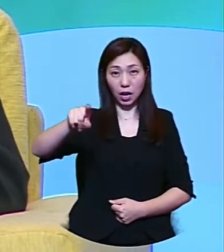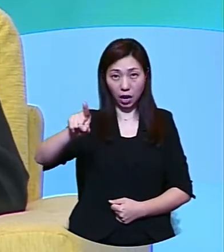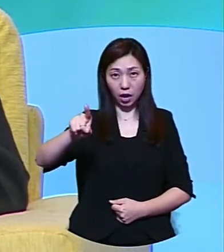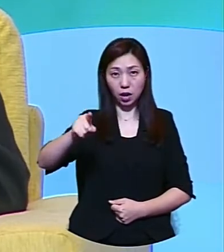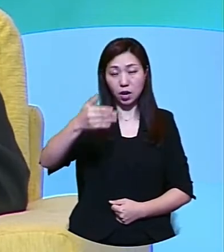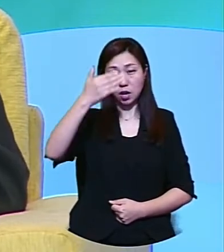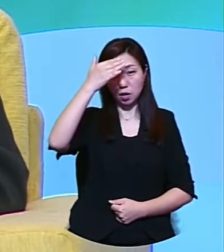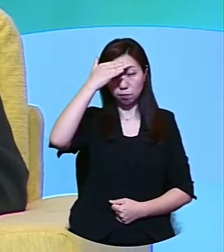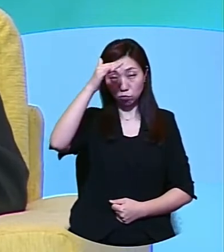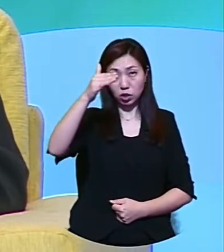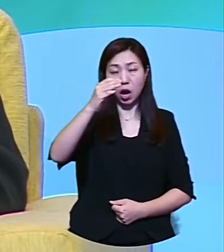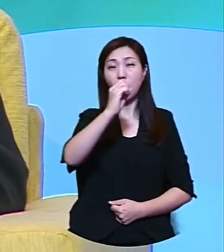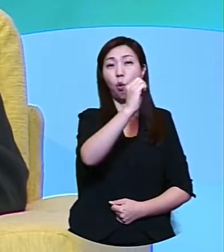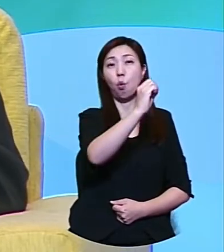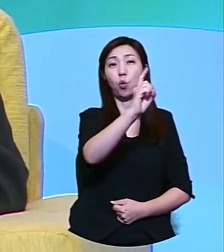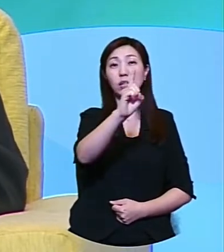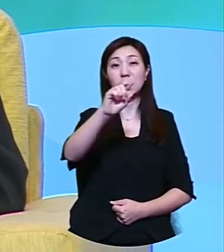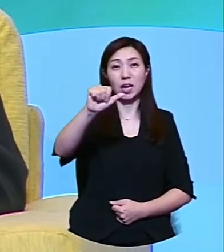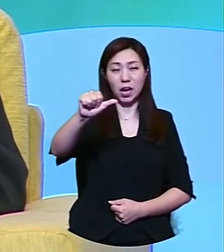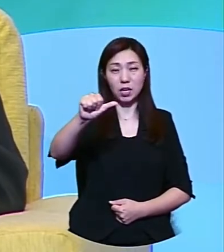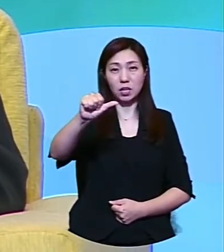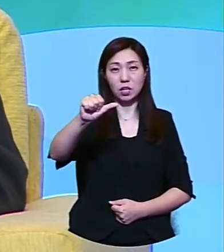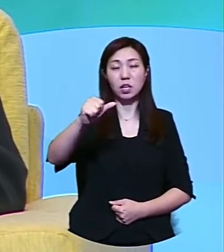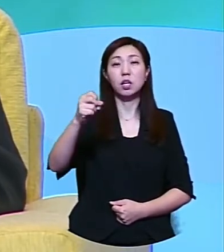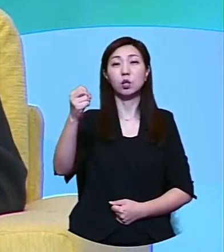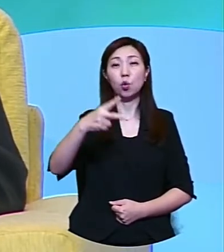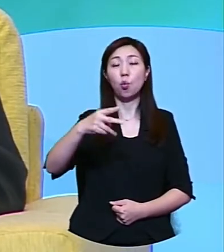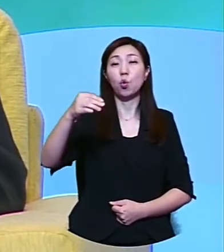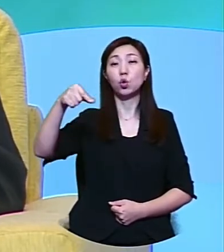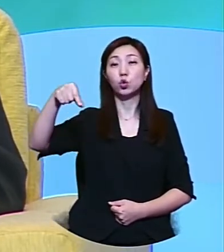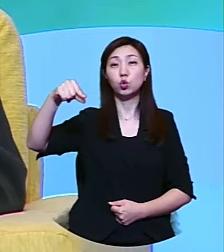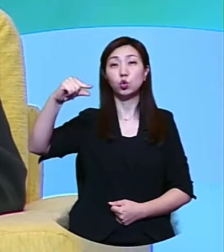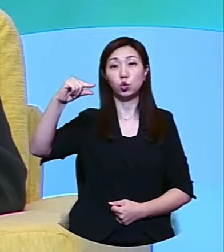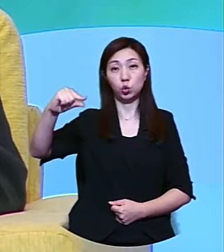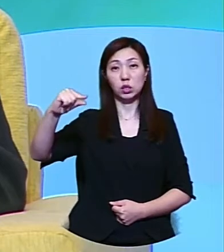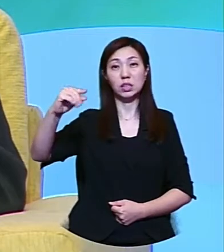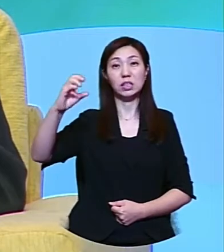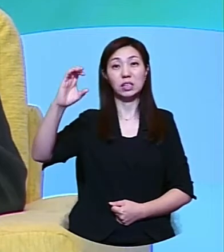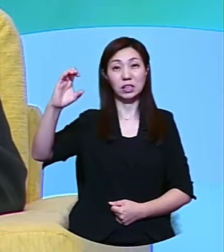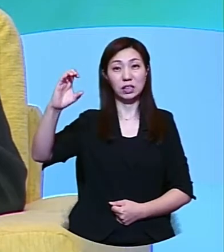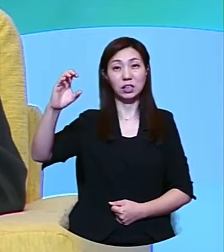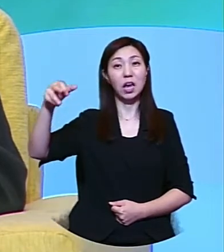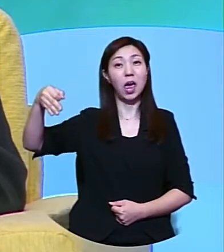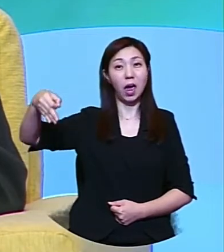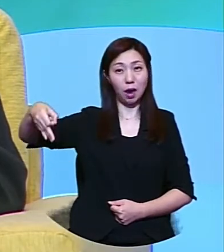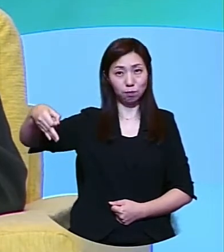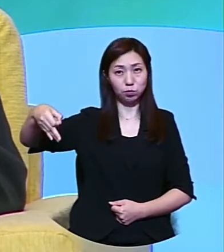GCF finance would be a good example. And also